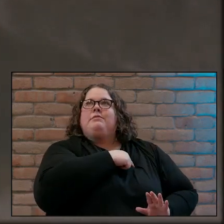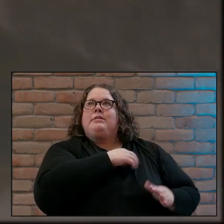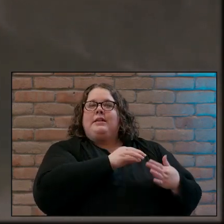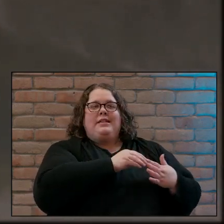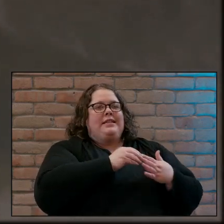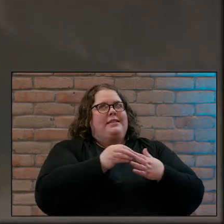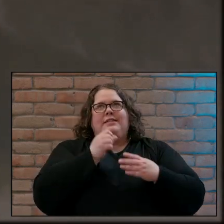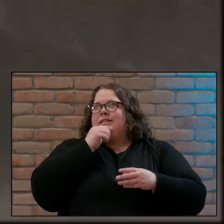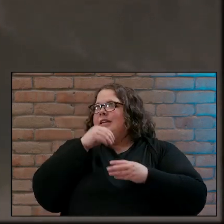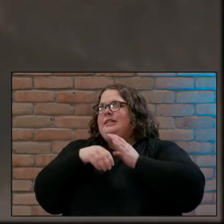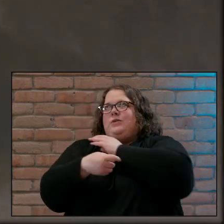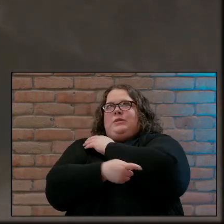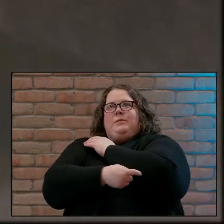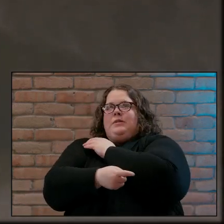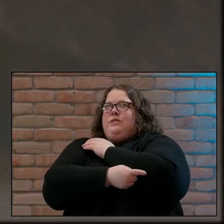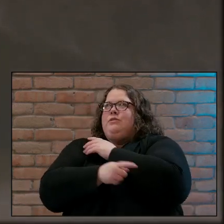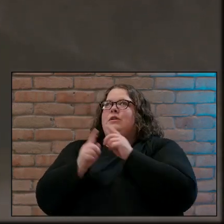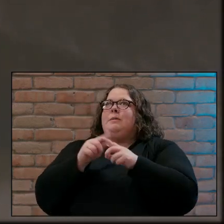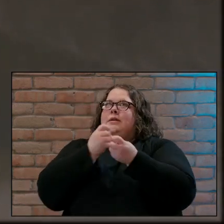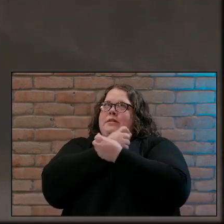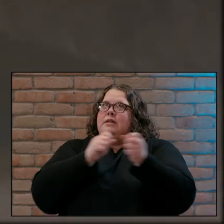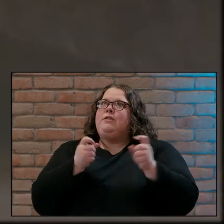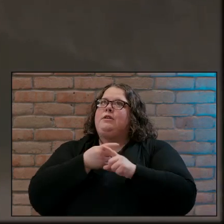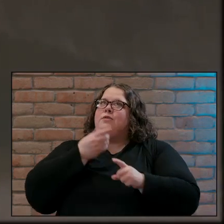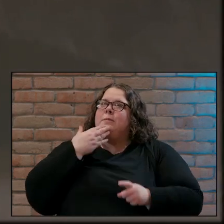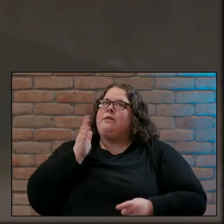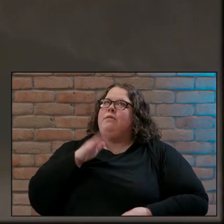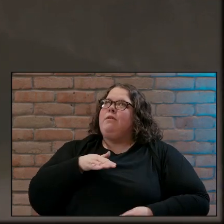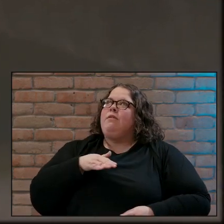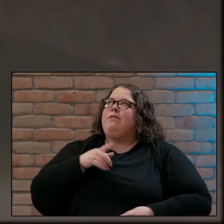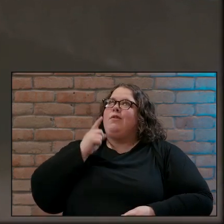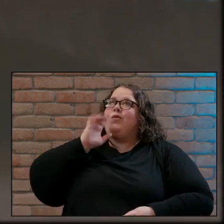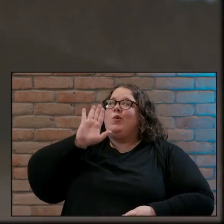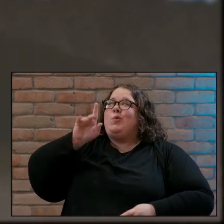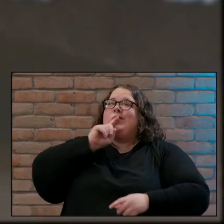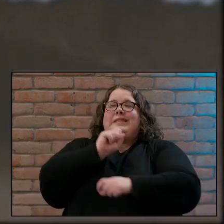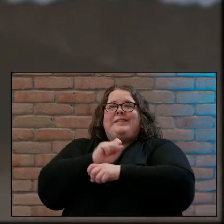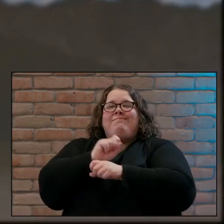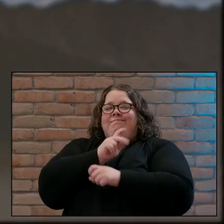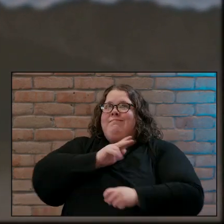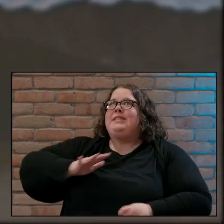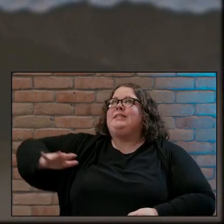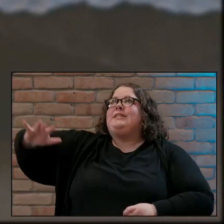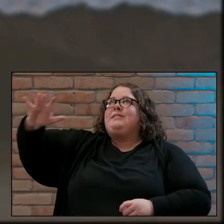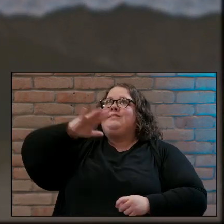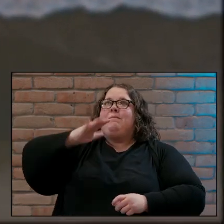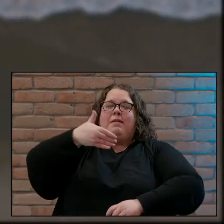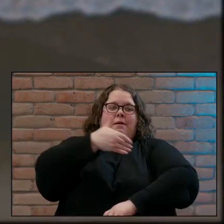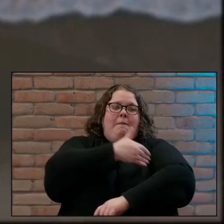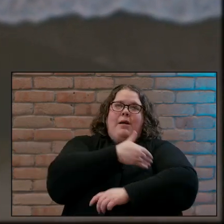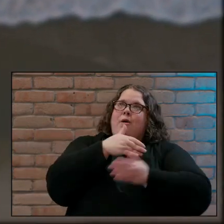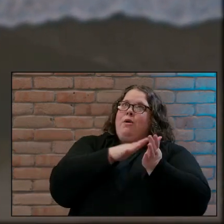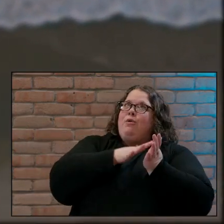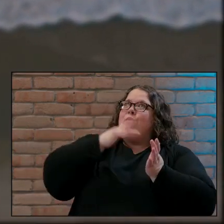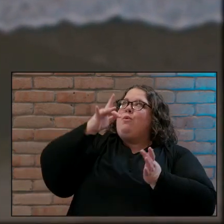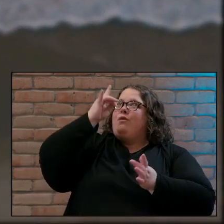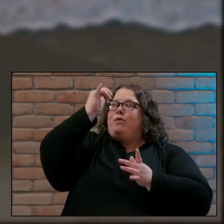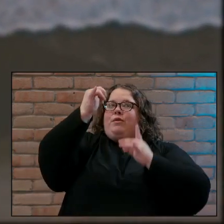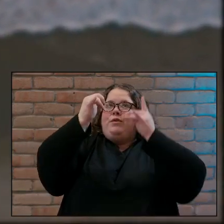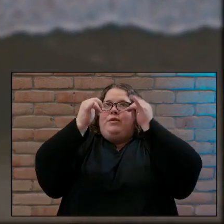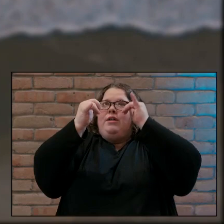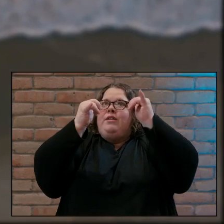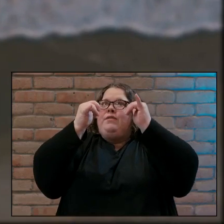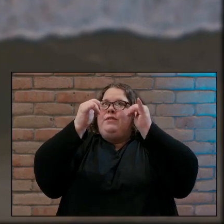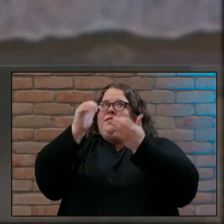And lead us not into temptation, but deliver us from evil. For thine is the kingdom, and the power, and the glory, forever